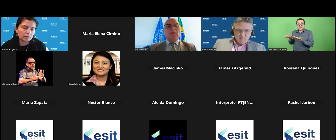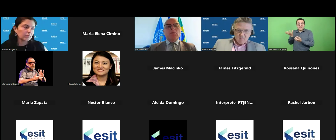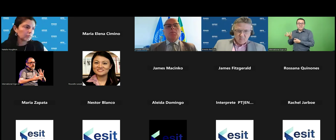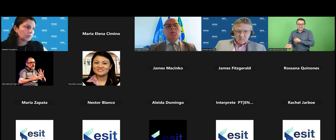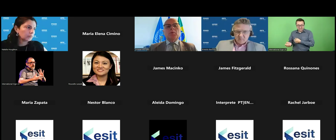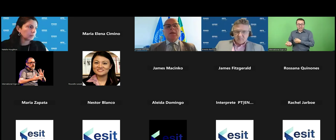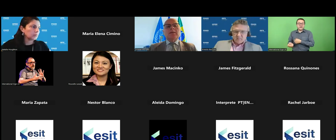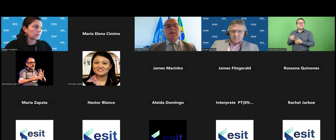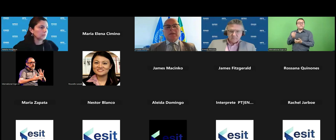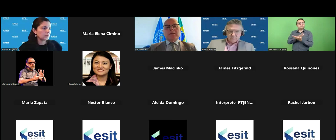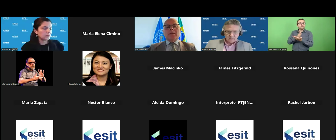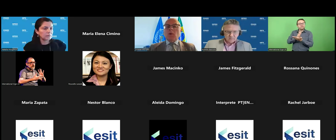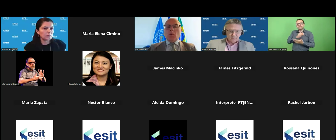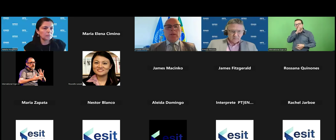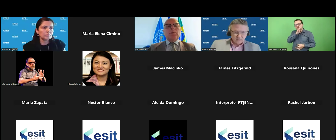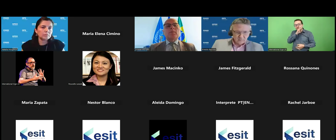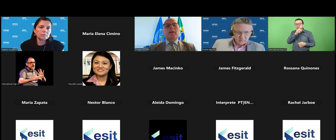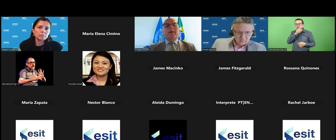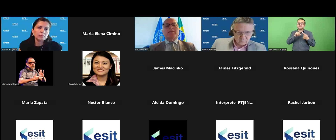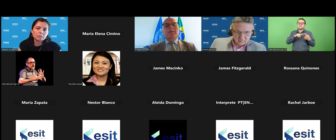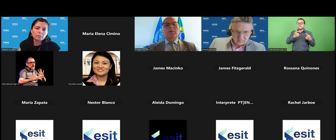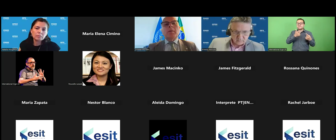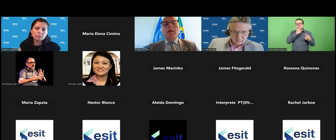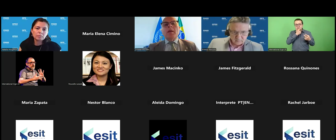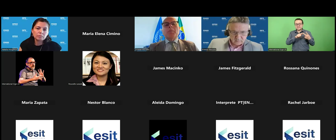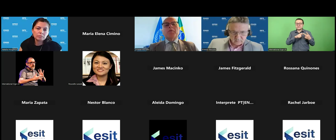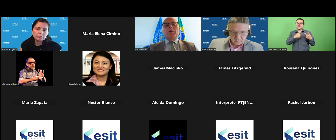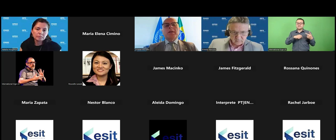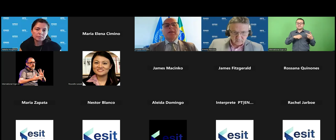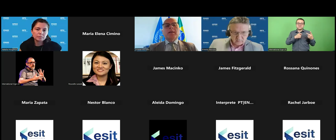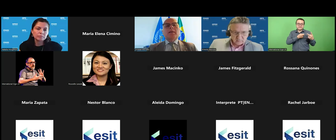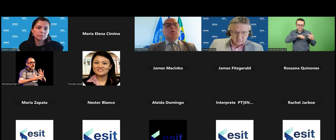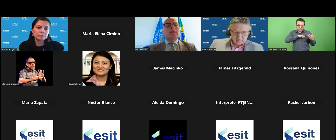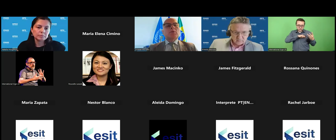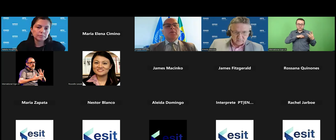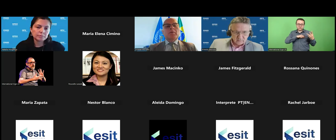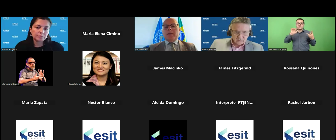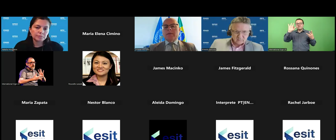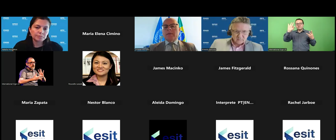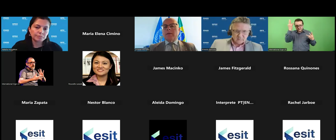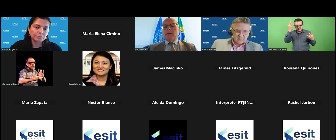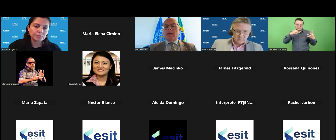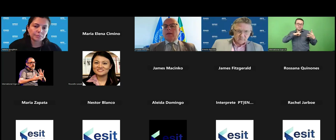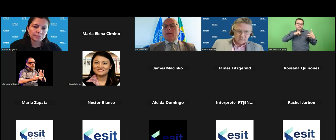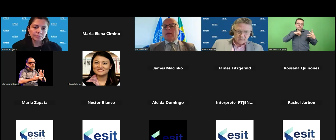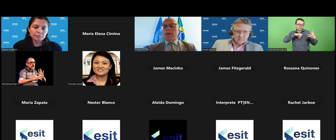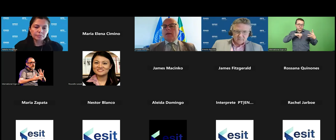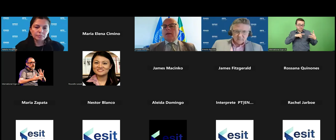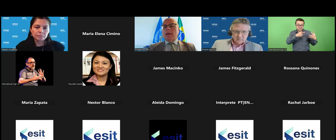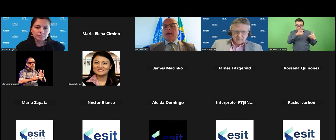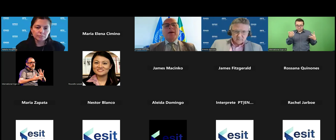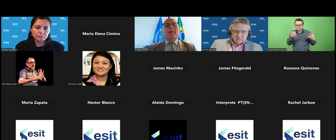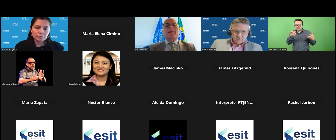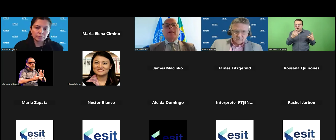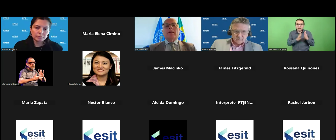simultaneous español, interpretation in portugués y English, Spanish, francés, de los Portuguese, cuatro and idiomas de la French in the organización. four Por languages of the favor, elija el organization. idioma de su Please choose the preferencia language of your